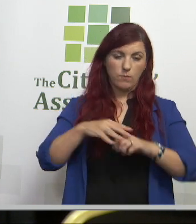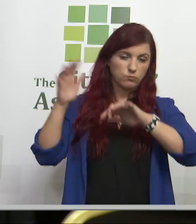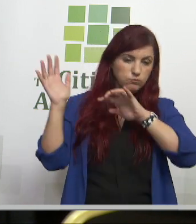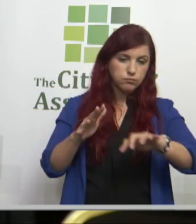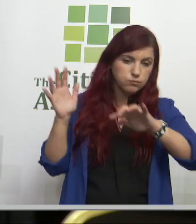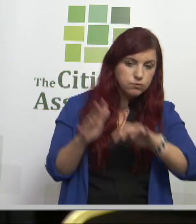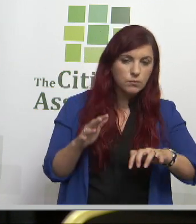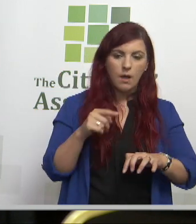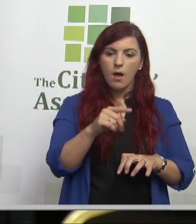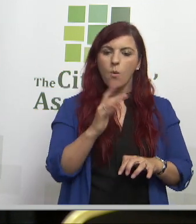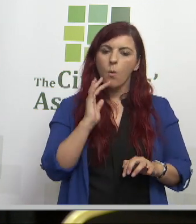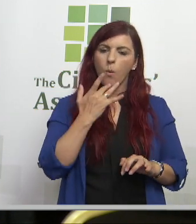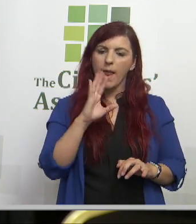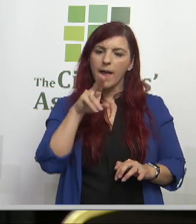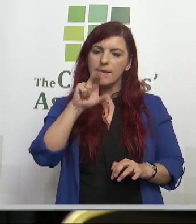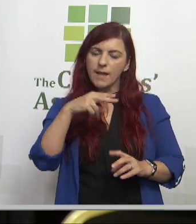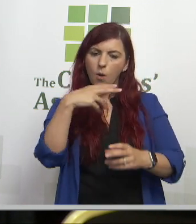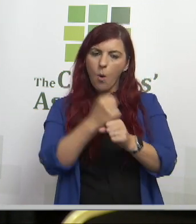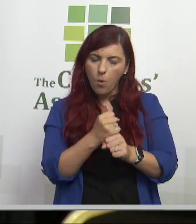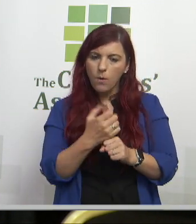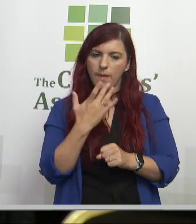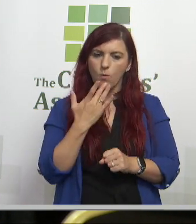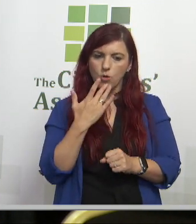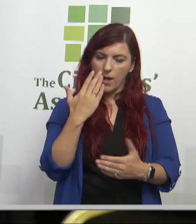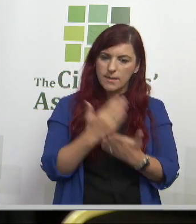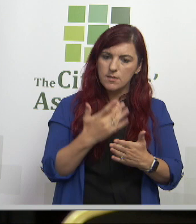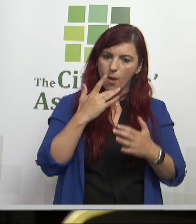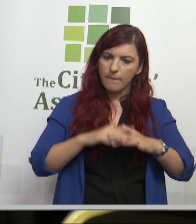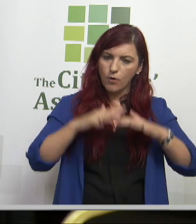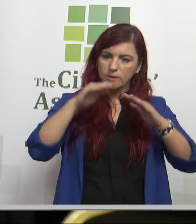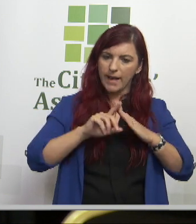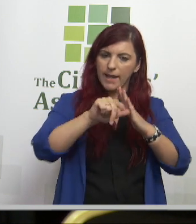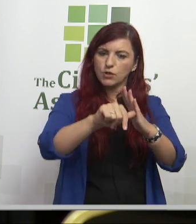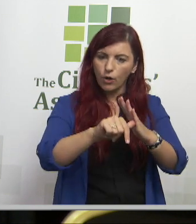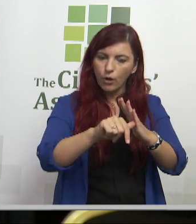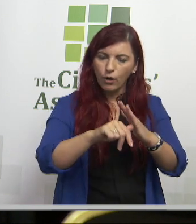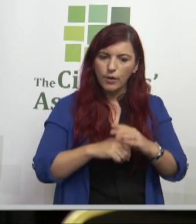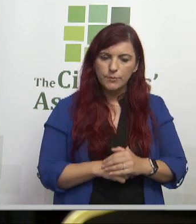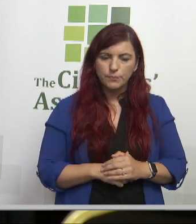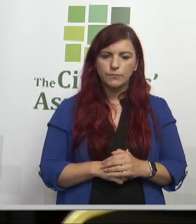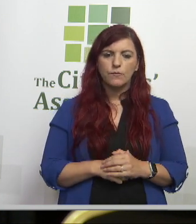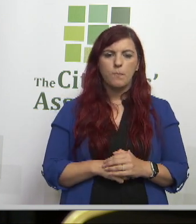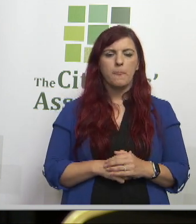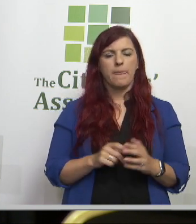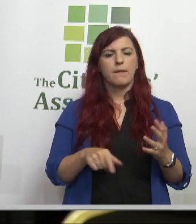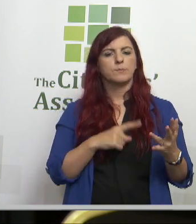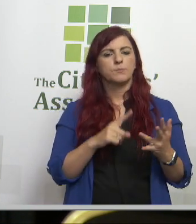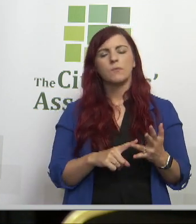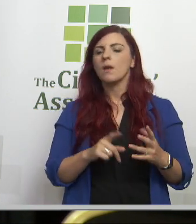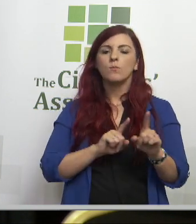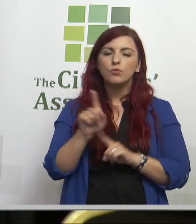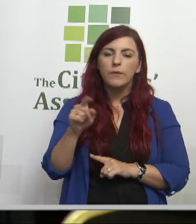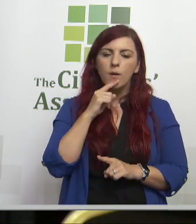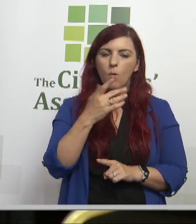can actually store that water, hold it back, and stop flooding downstream. They improve our water quality, of course, and very important